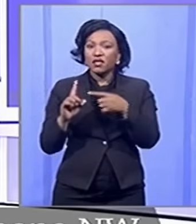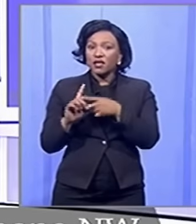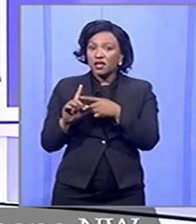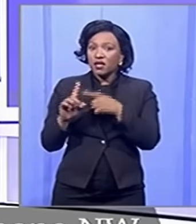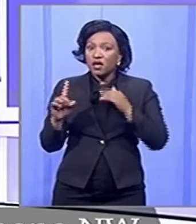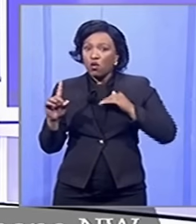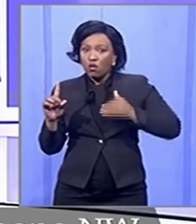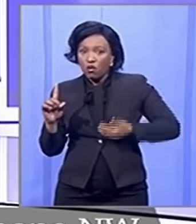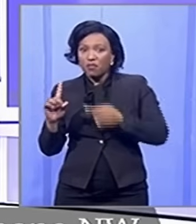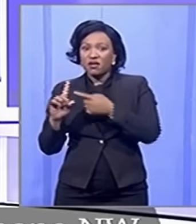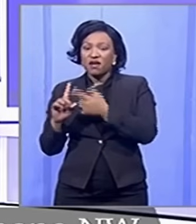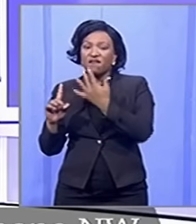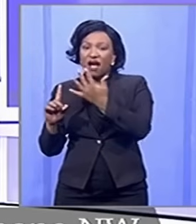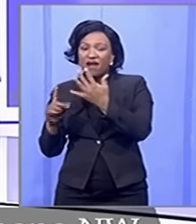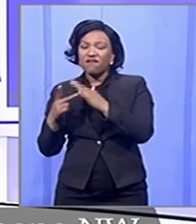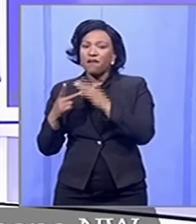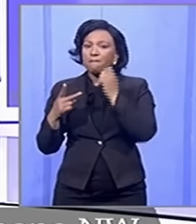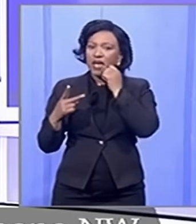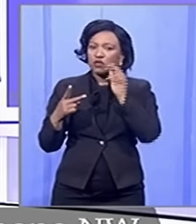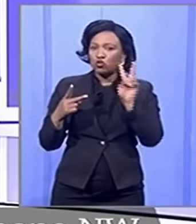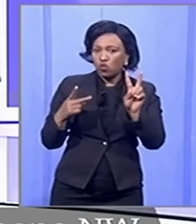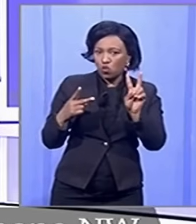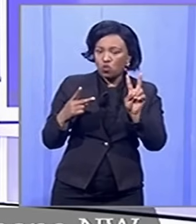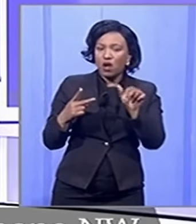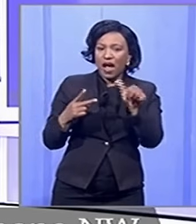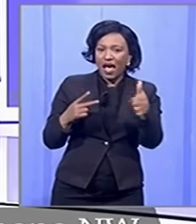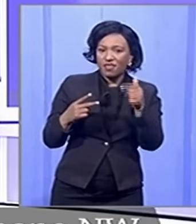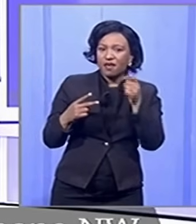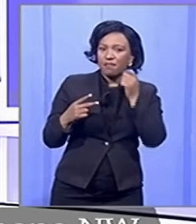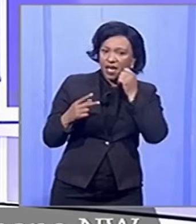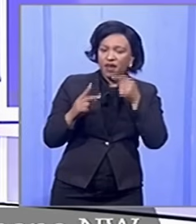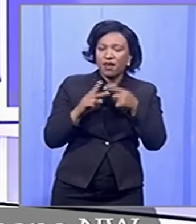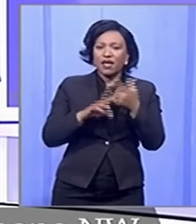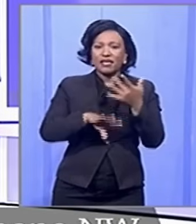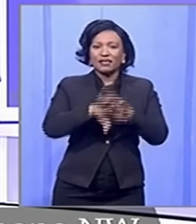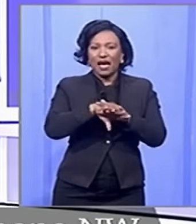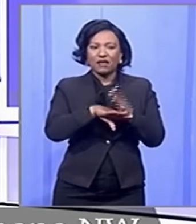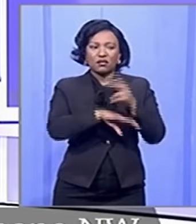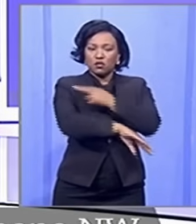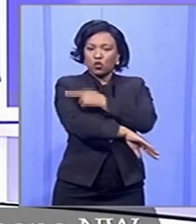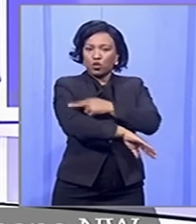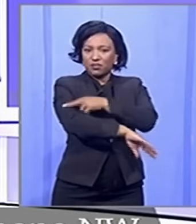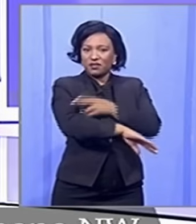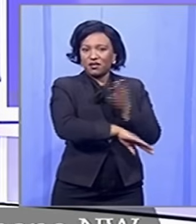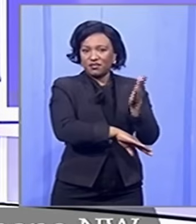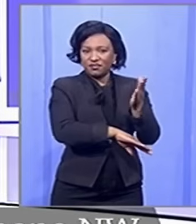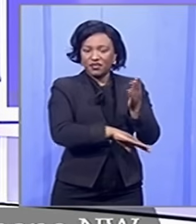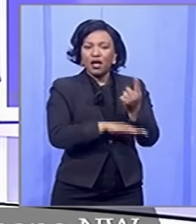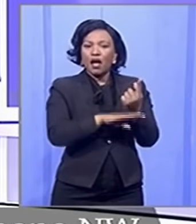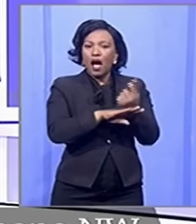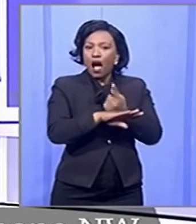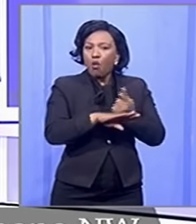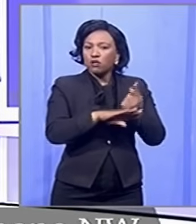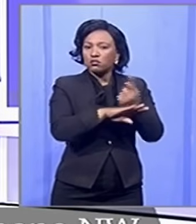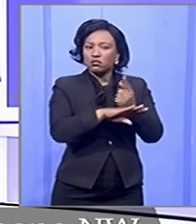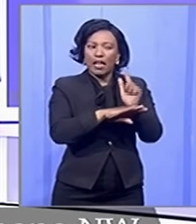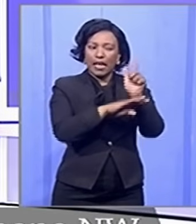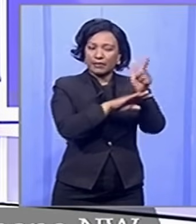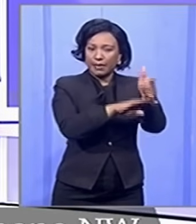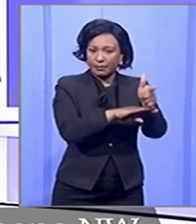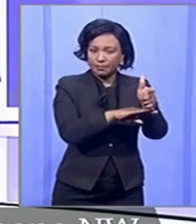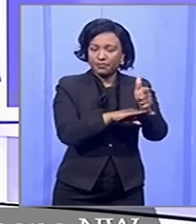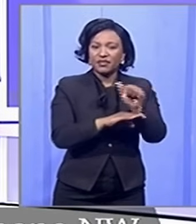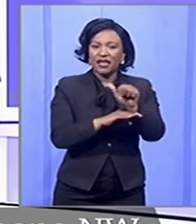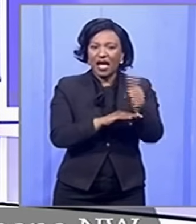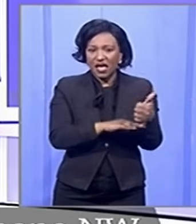ba bolailwe le semetseng mola monna yo mongwe a hlokagetše bookelong di iri tše mmalwa morago ga fao. Palo